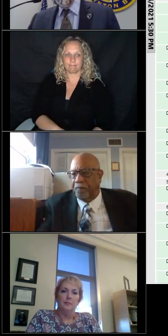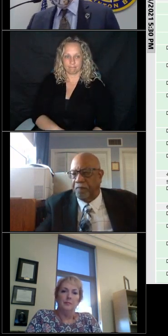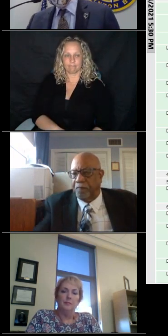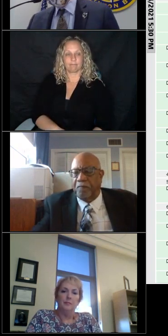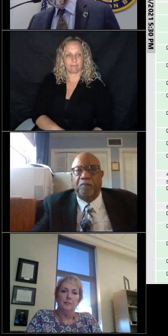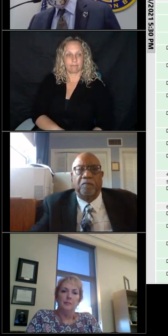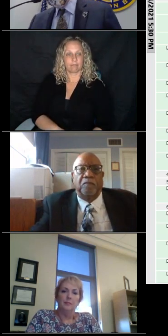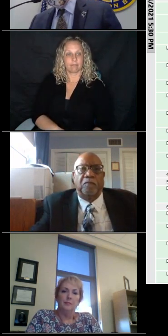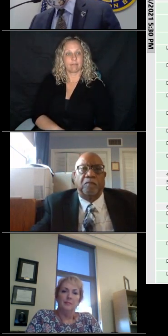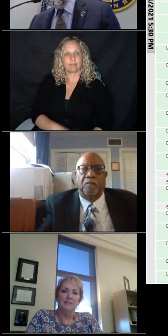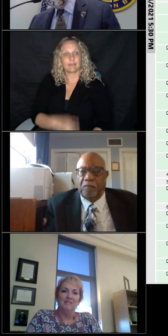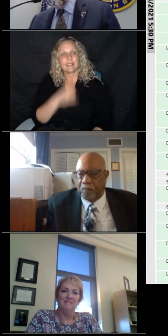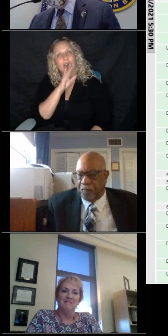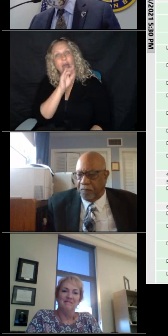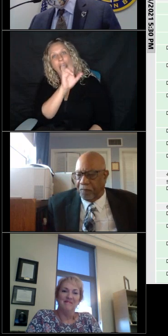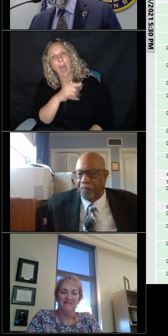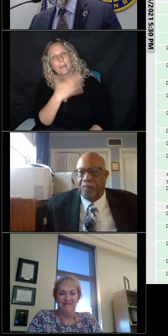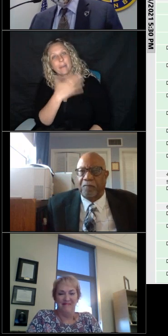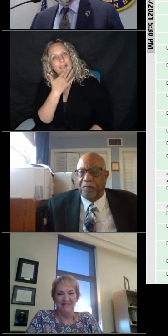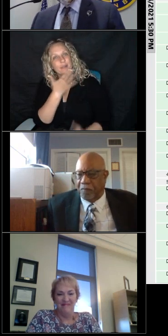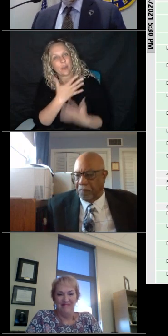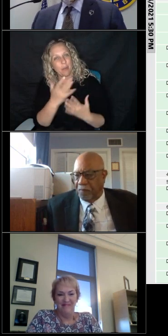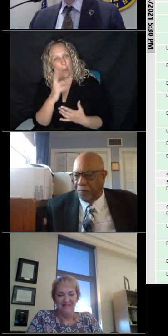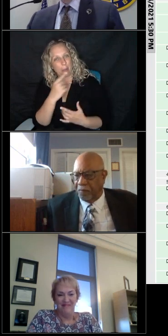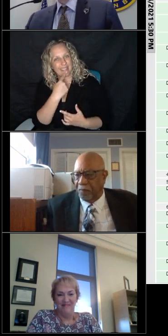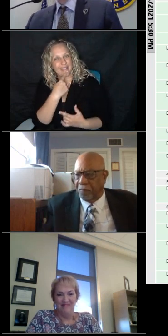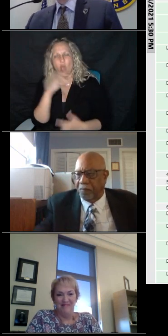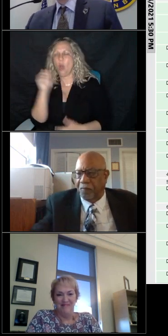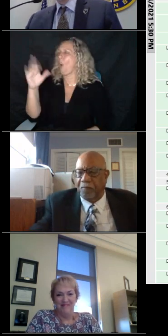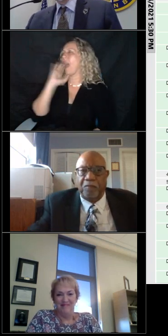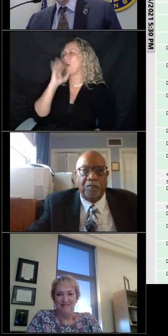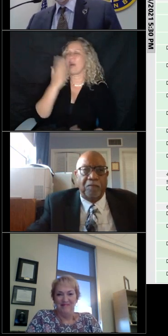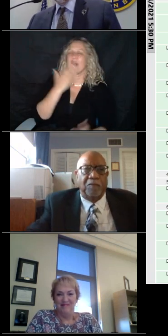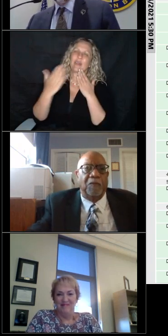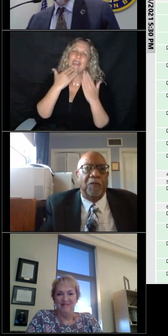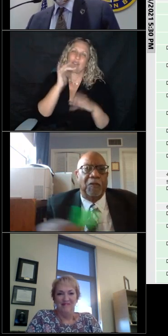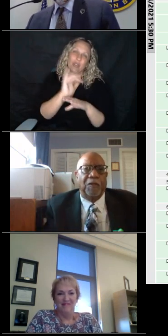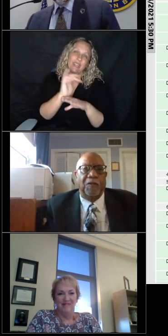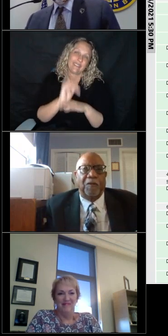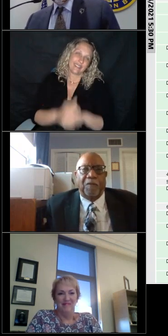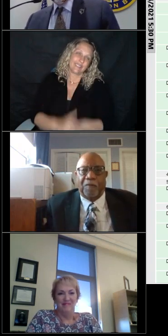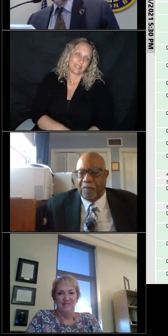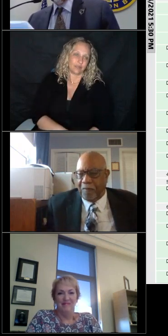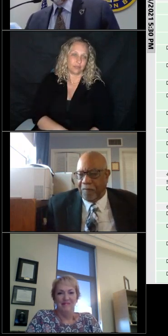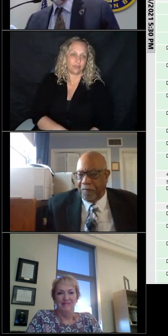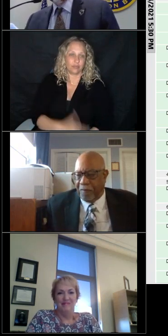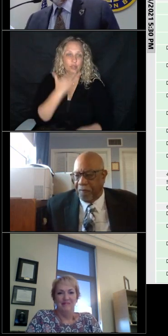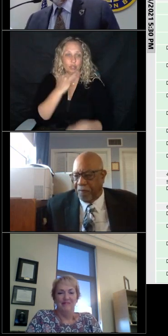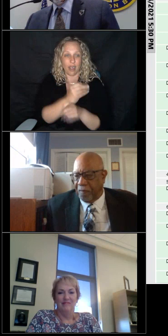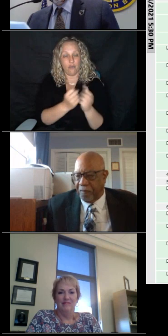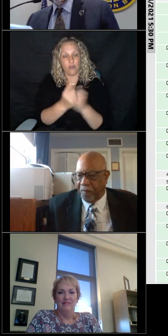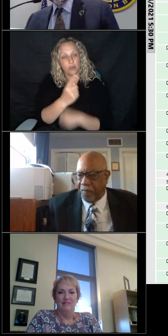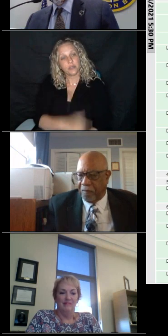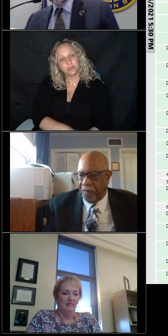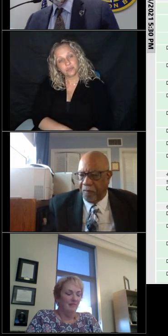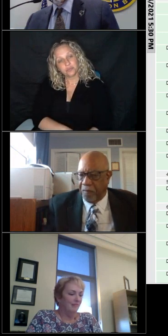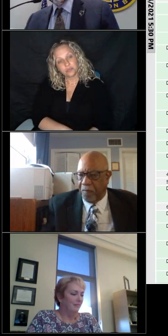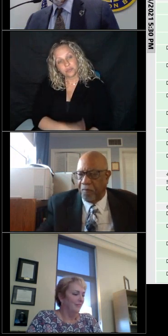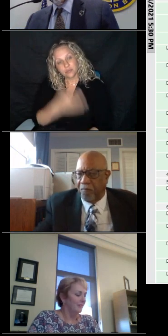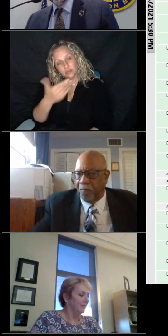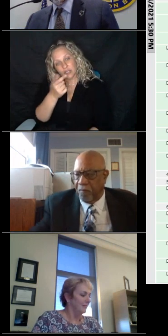Please give my best to Abby. I will. Thank you. Thank you, guys. Have a good evening. Bye, everyone. Our next announcement is by